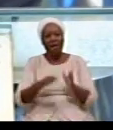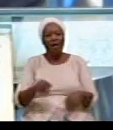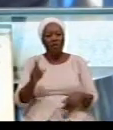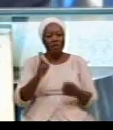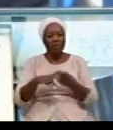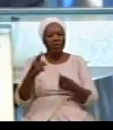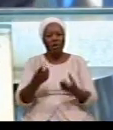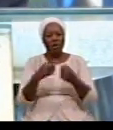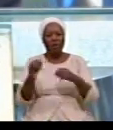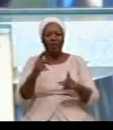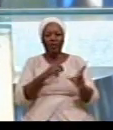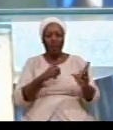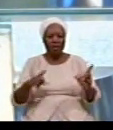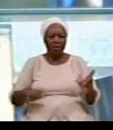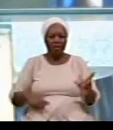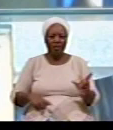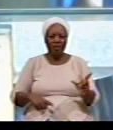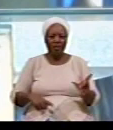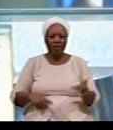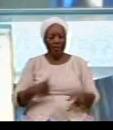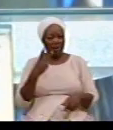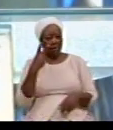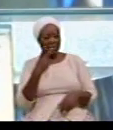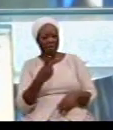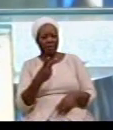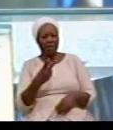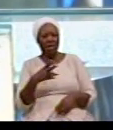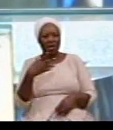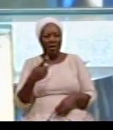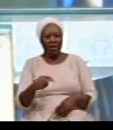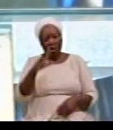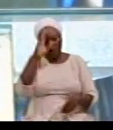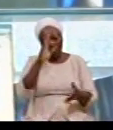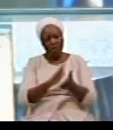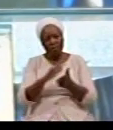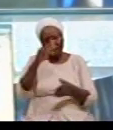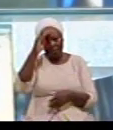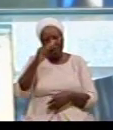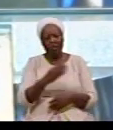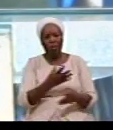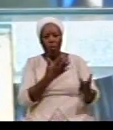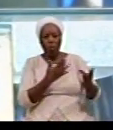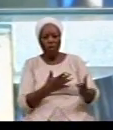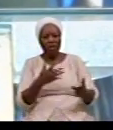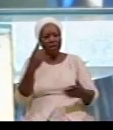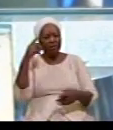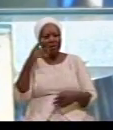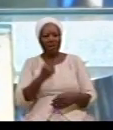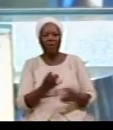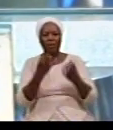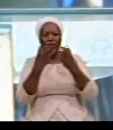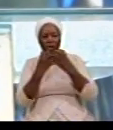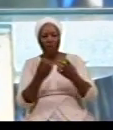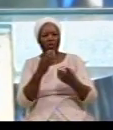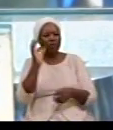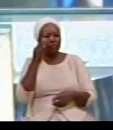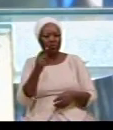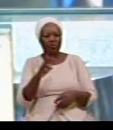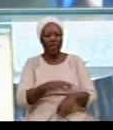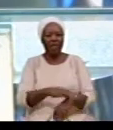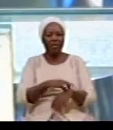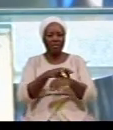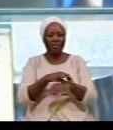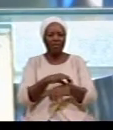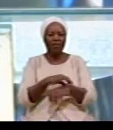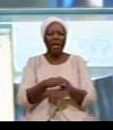of the Lord. Behold, the husbandman waiteth for the precious fruit of the earth, and